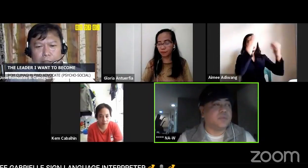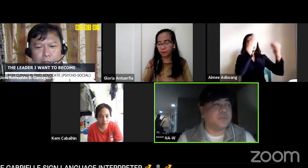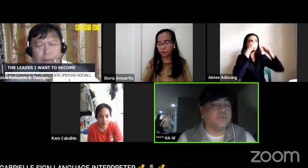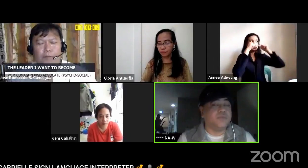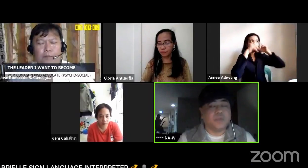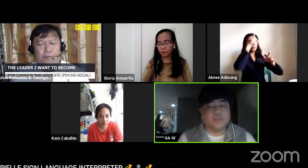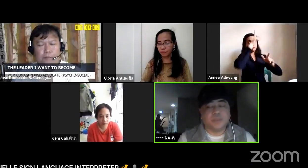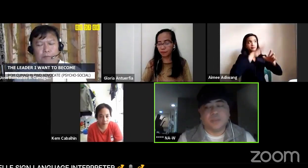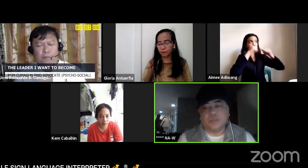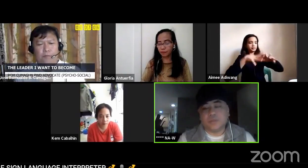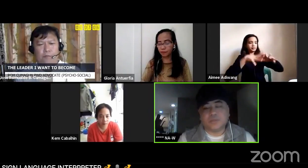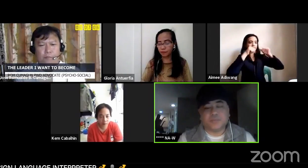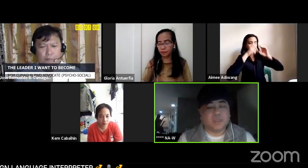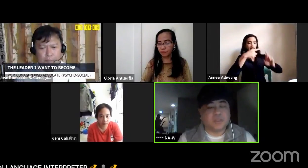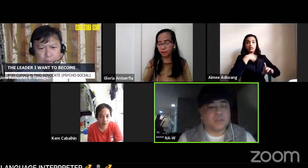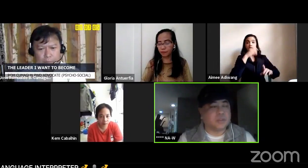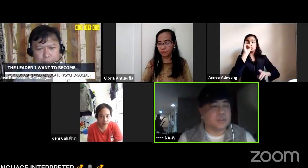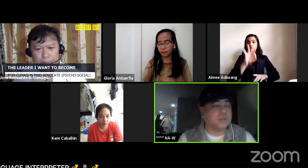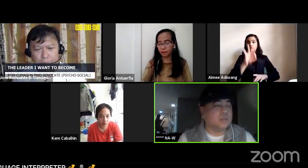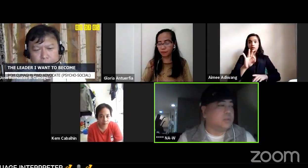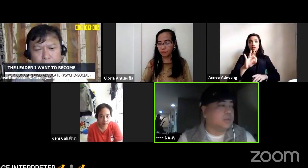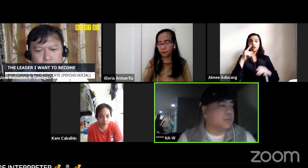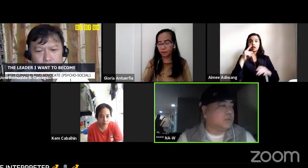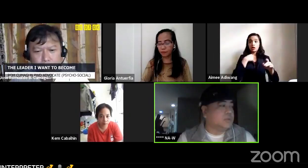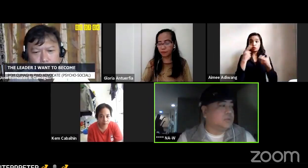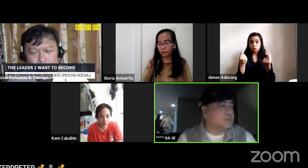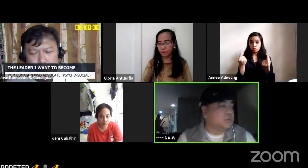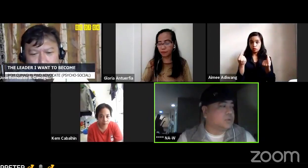Okay. If you give something that you don't expect anything in return.